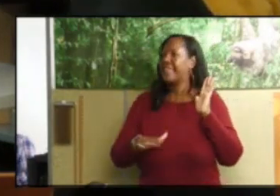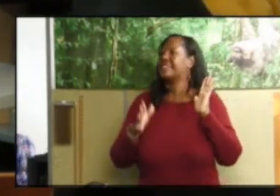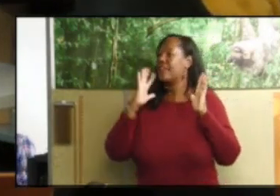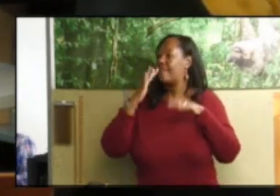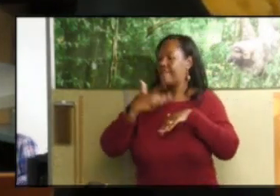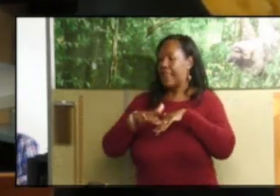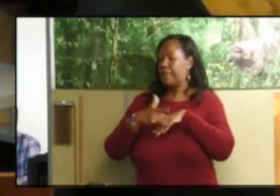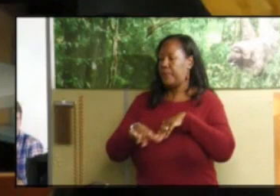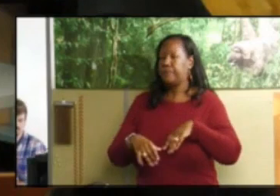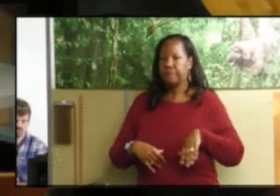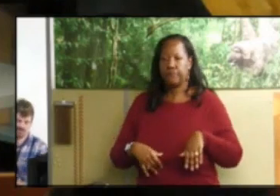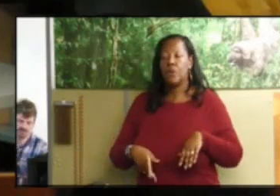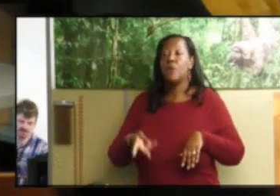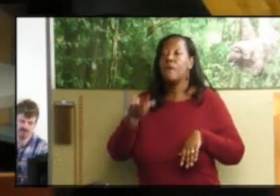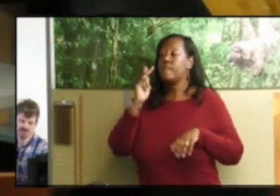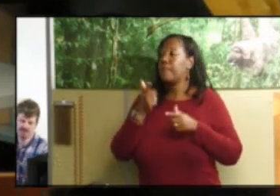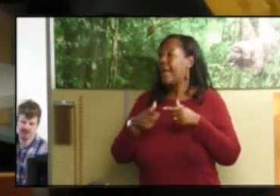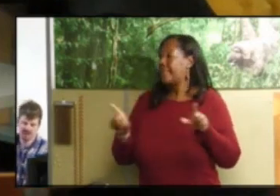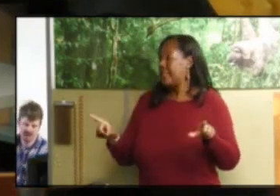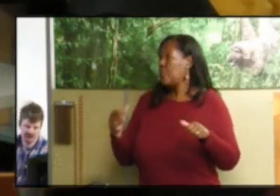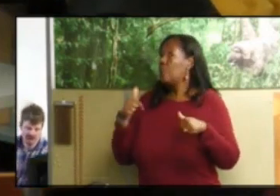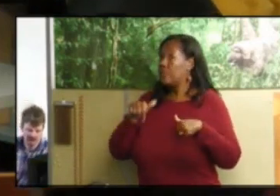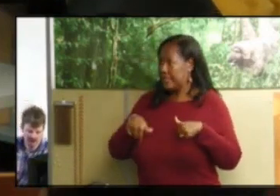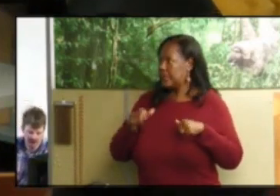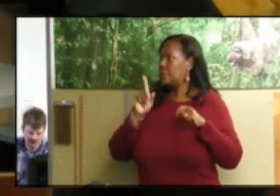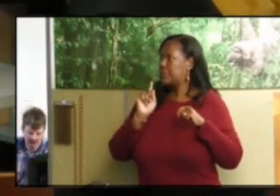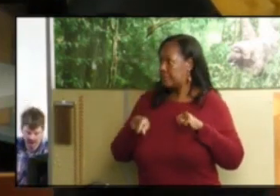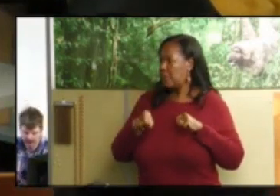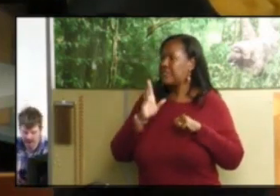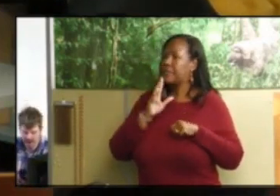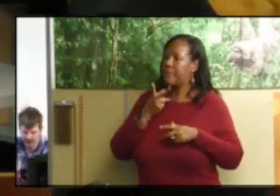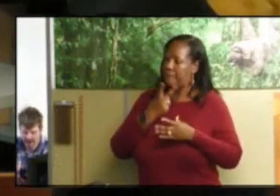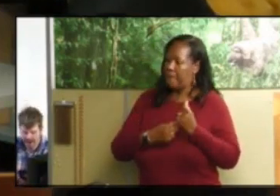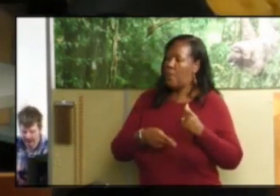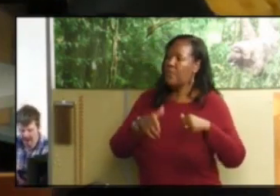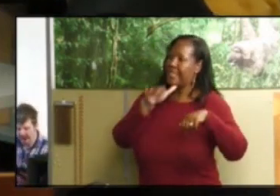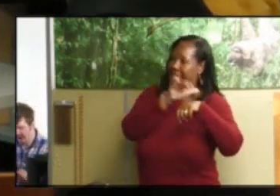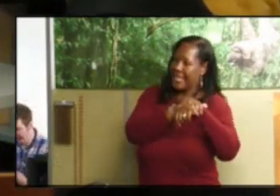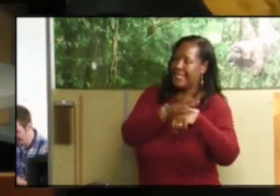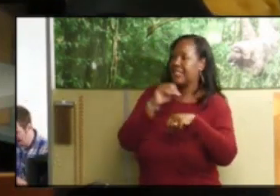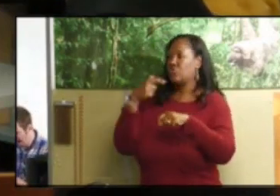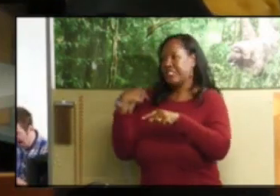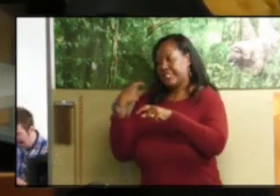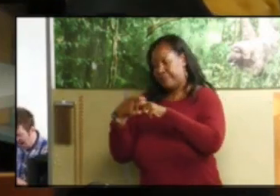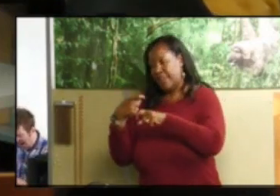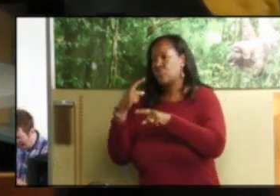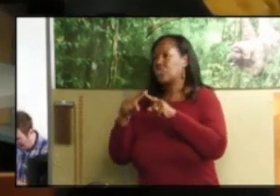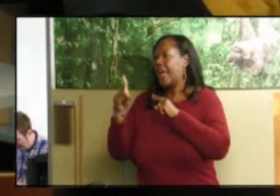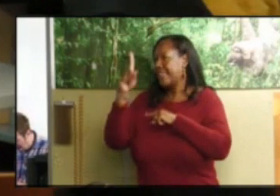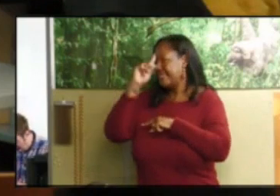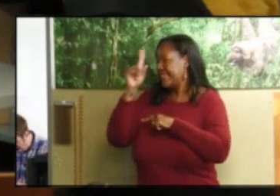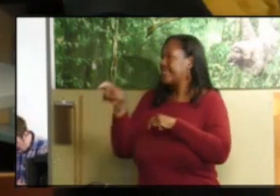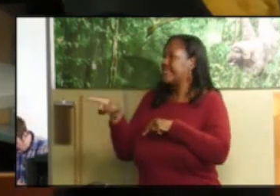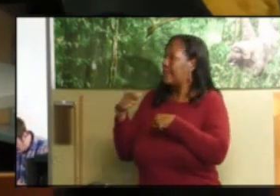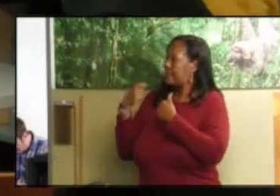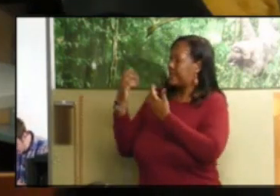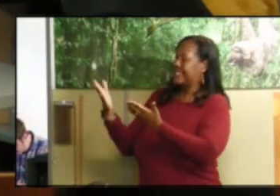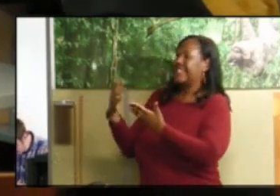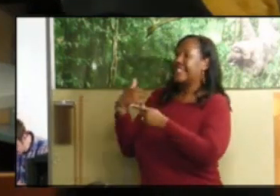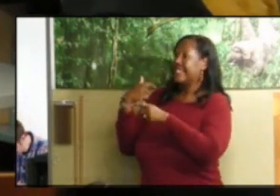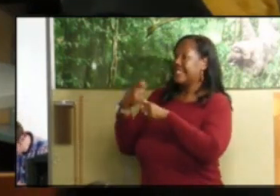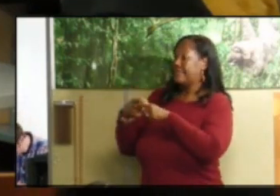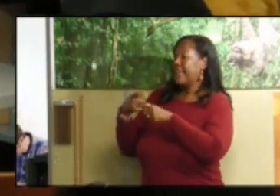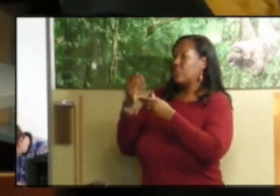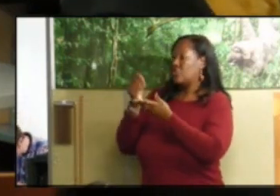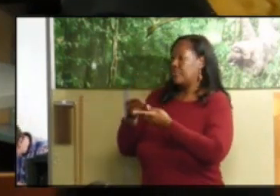bilingual, this was going to be a bilingual exhibition in both English and Spanish. I believe they presented the Spanish material, unfortunately,